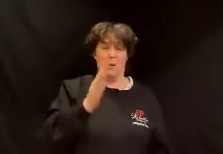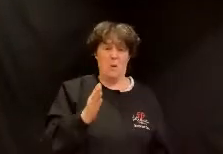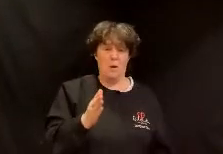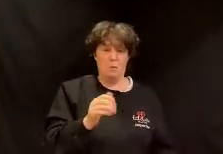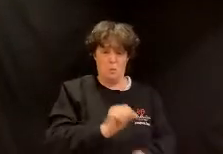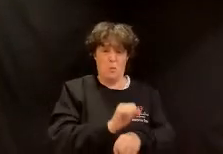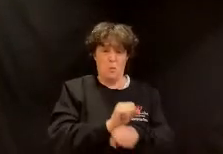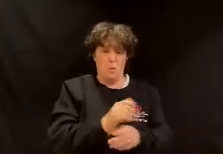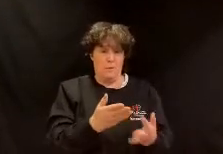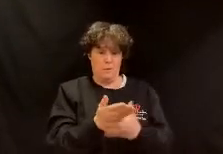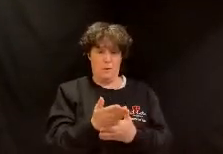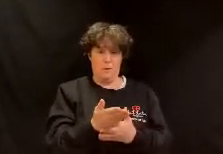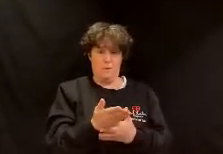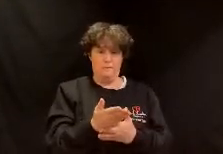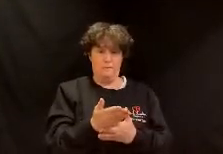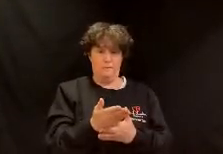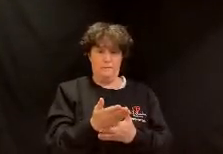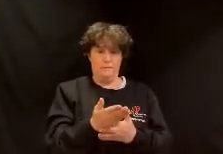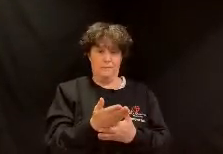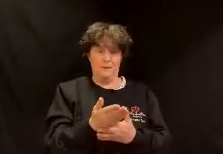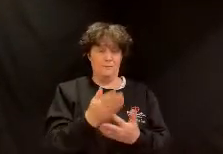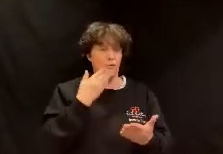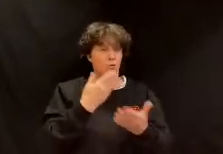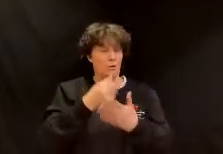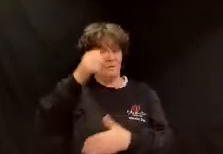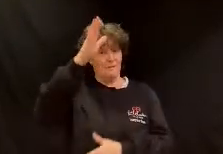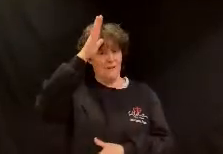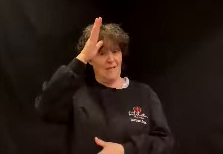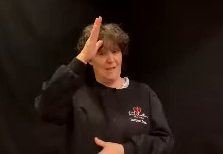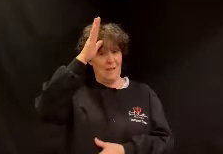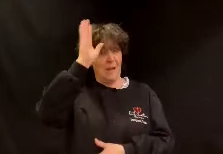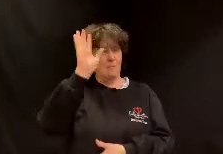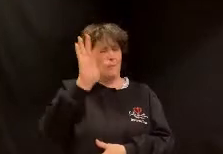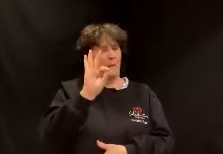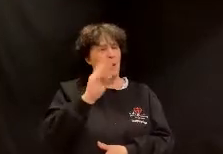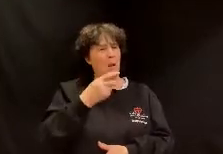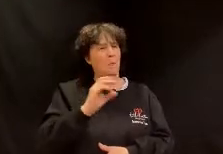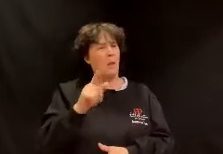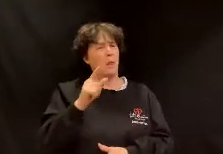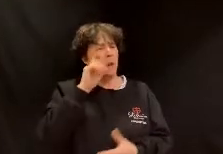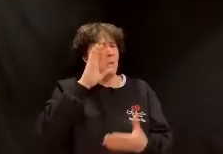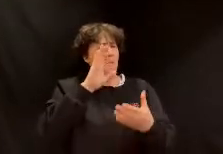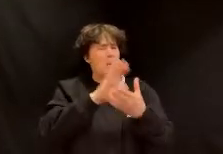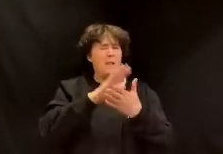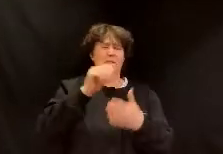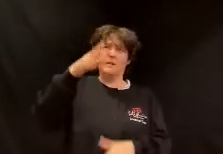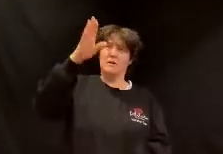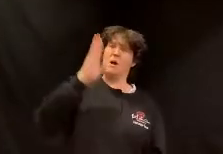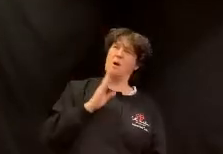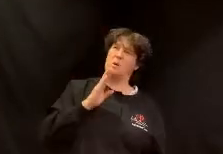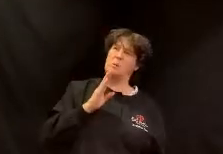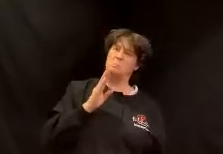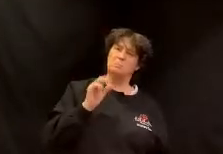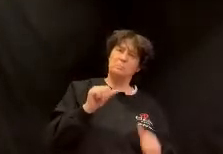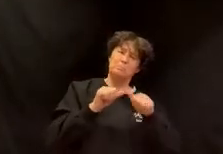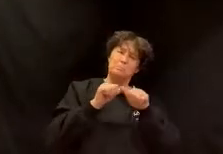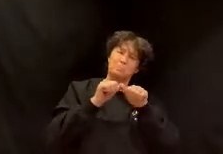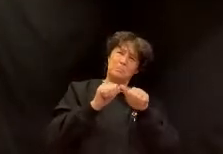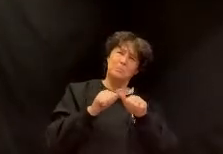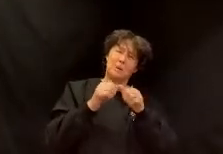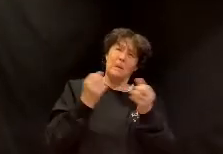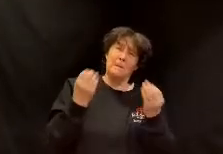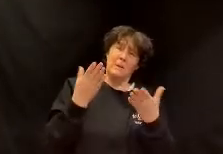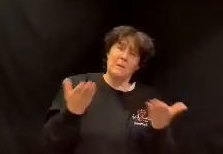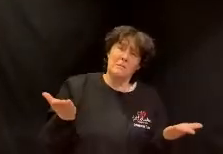out. Because he's a good dad. We say, well, Pastor Paul, I've been believing God. Well, listen here, man. I understand stuff